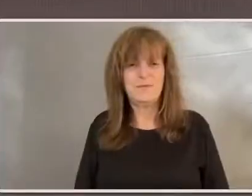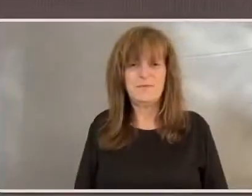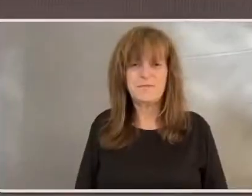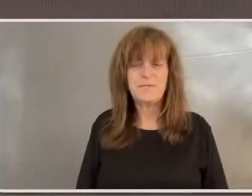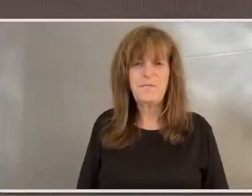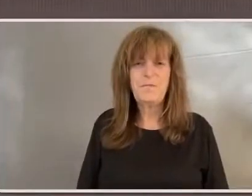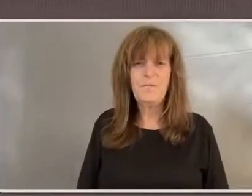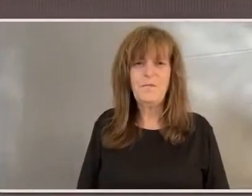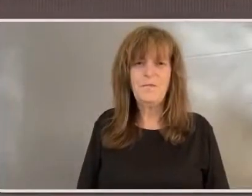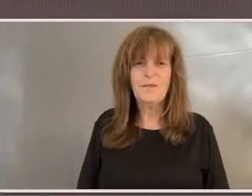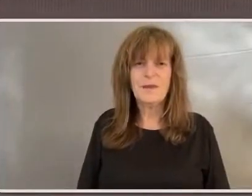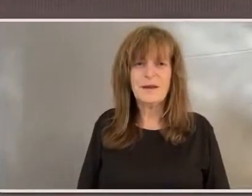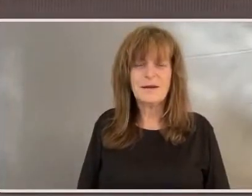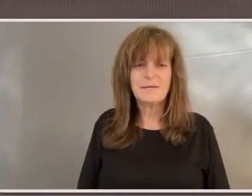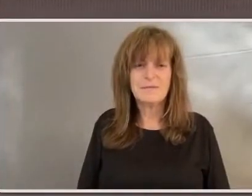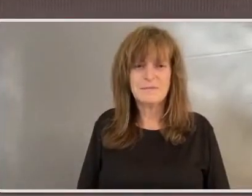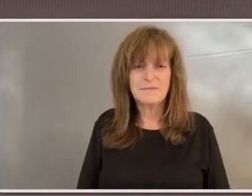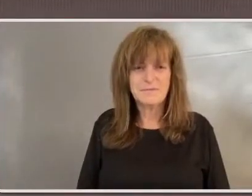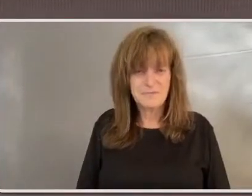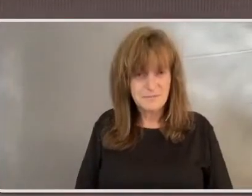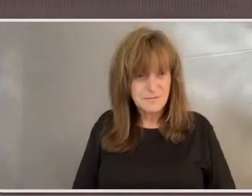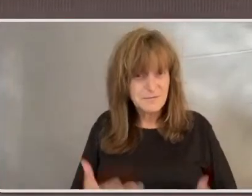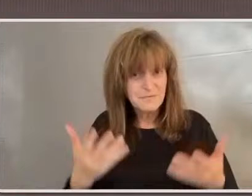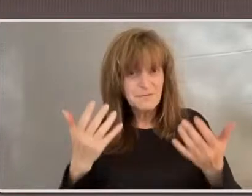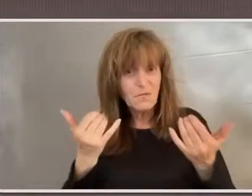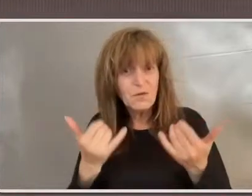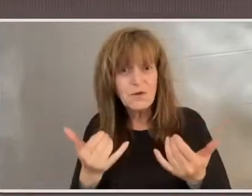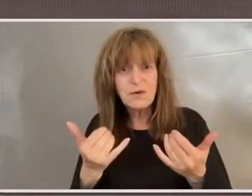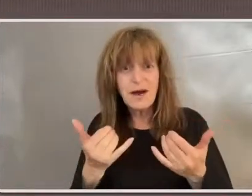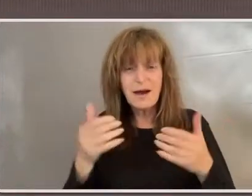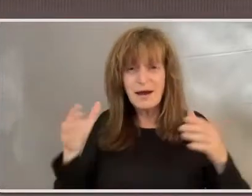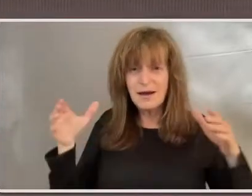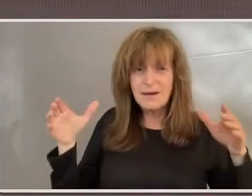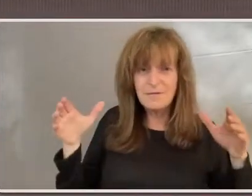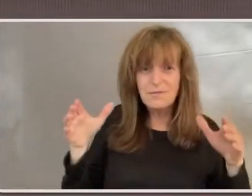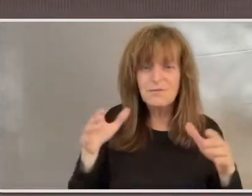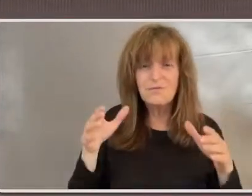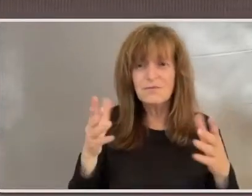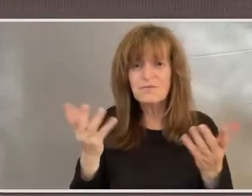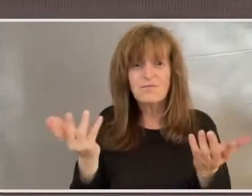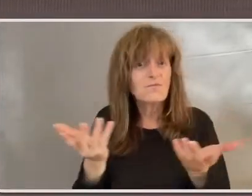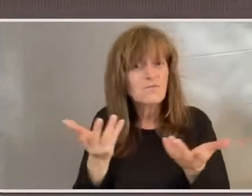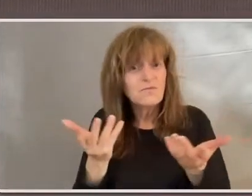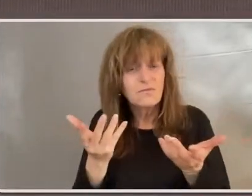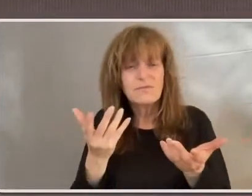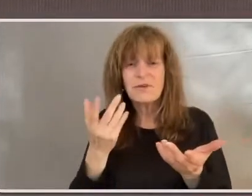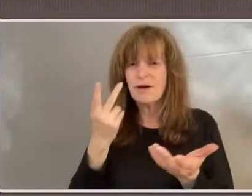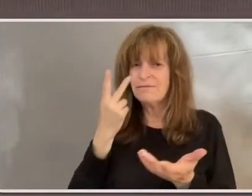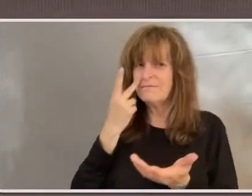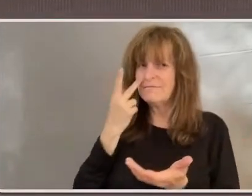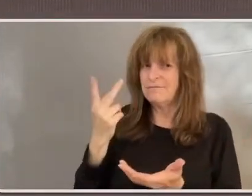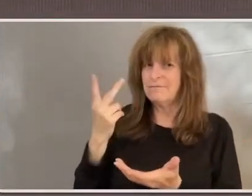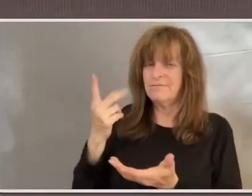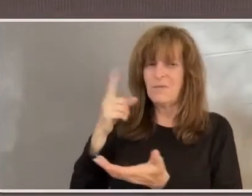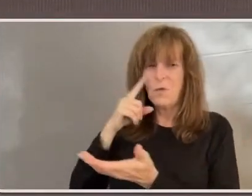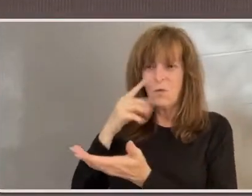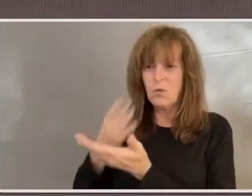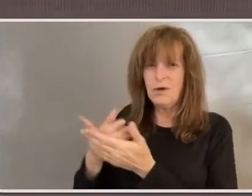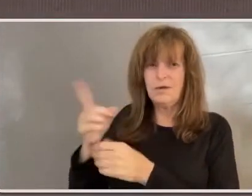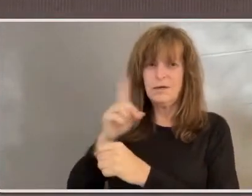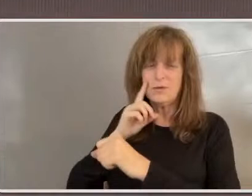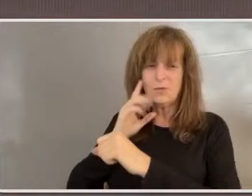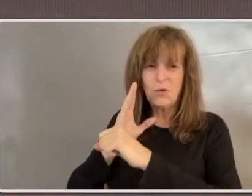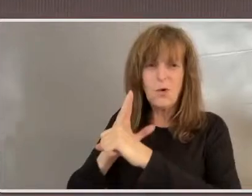Together, we are here to witness the Premier reaffirm his oath, witness his colleagues take their oaths as members